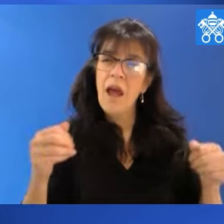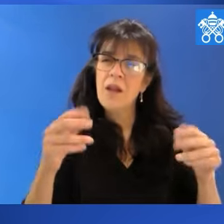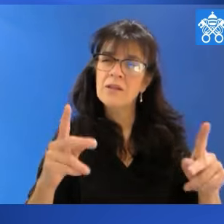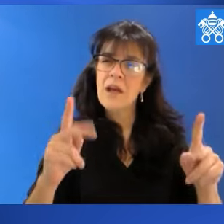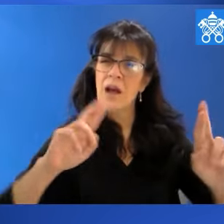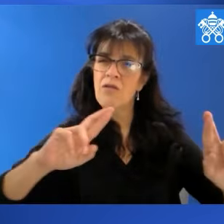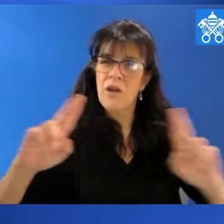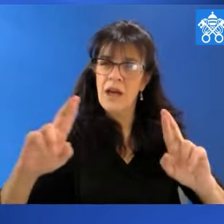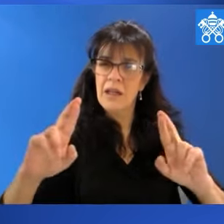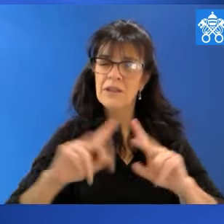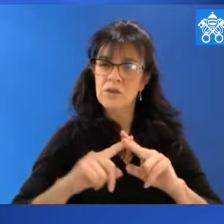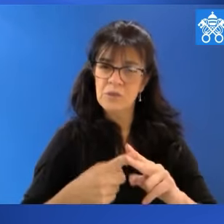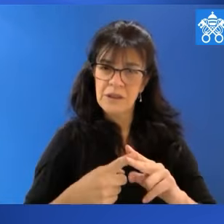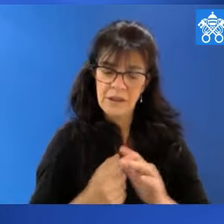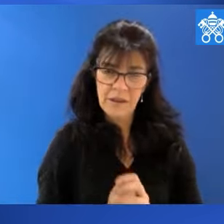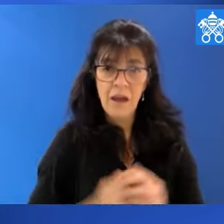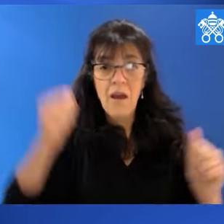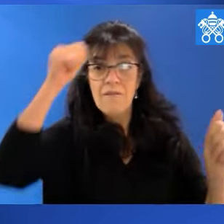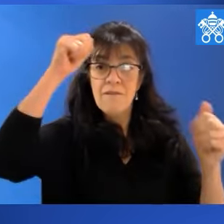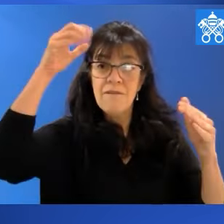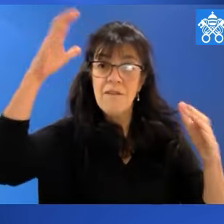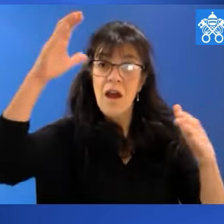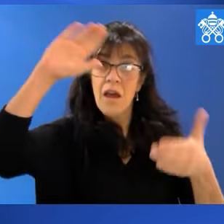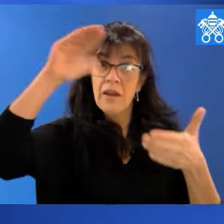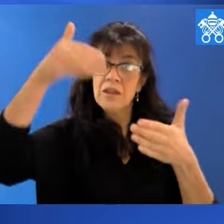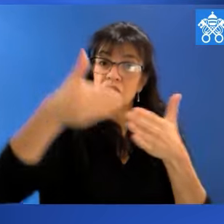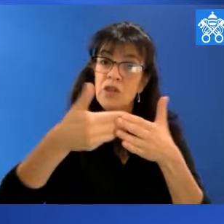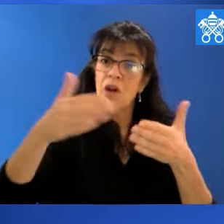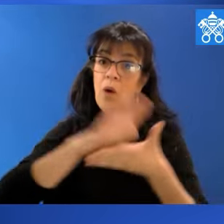compose ourselves to begin this general audience.